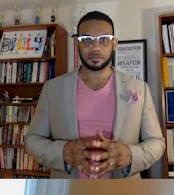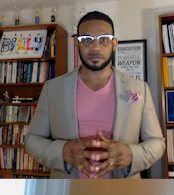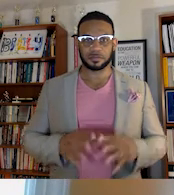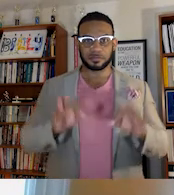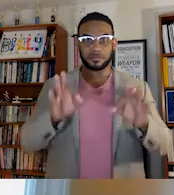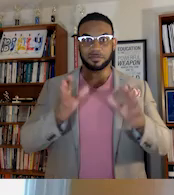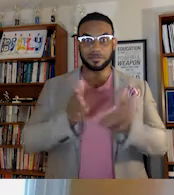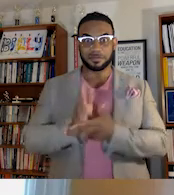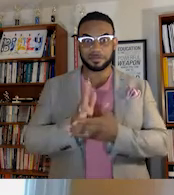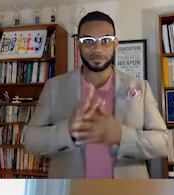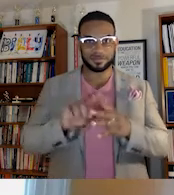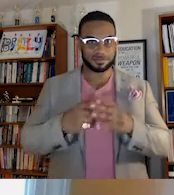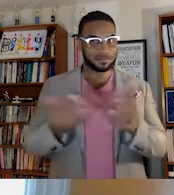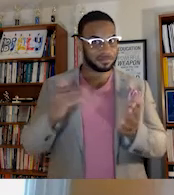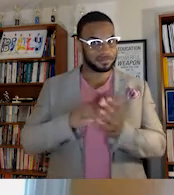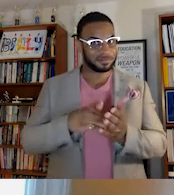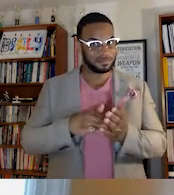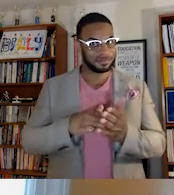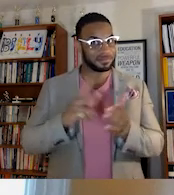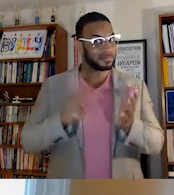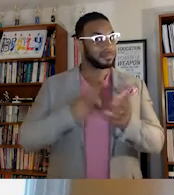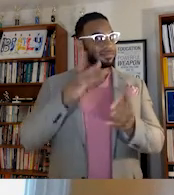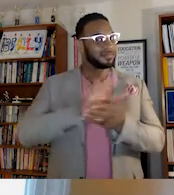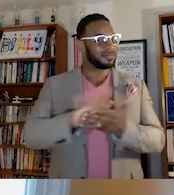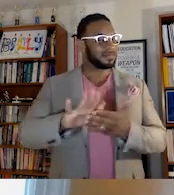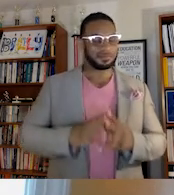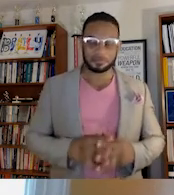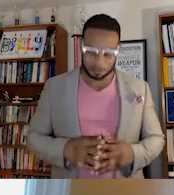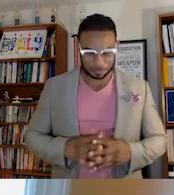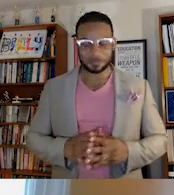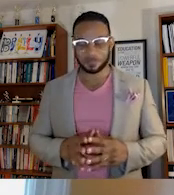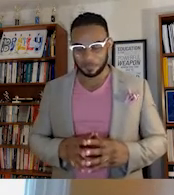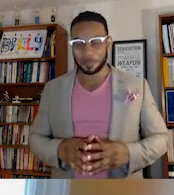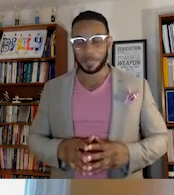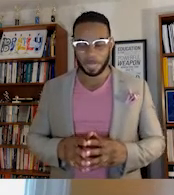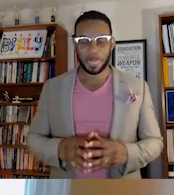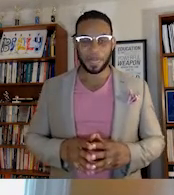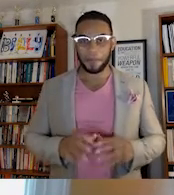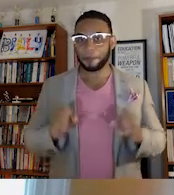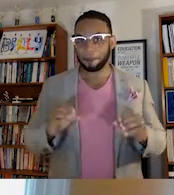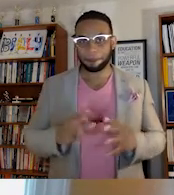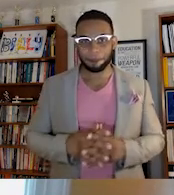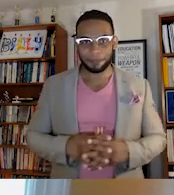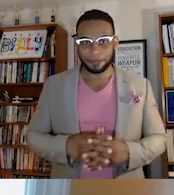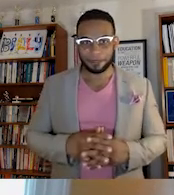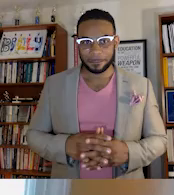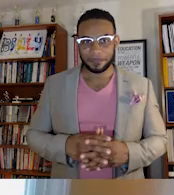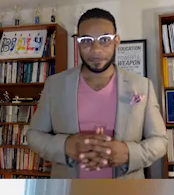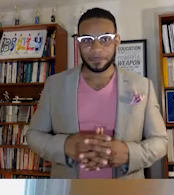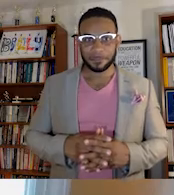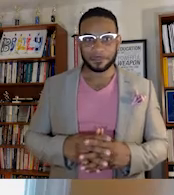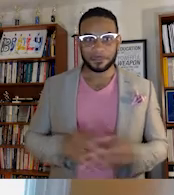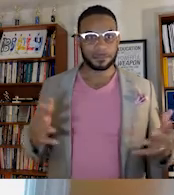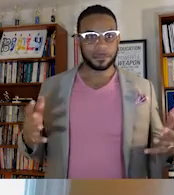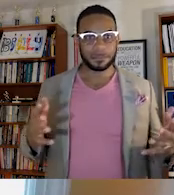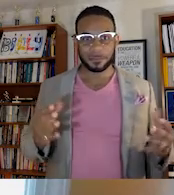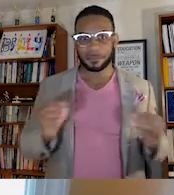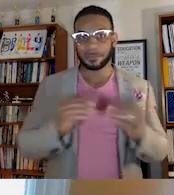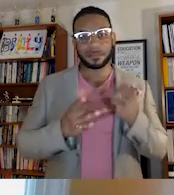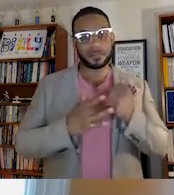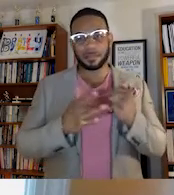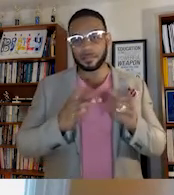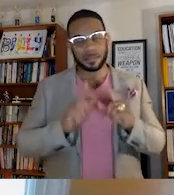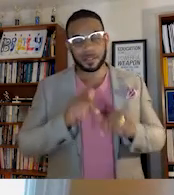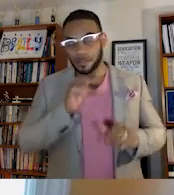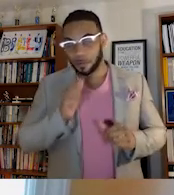all right. Starting twice is nice. Okay. Hey, listen, if there were no technical glitches, this wouldn't